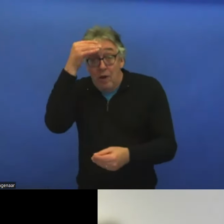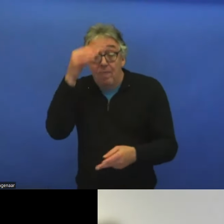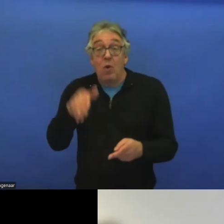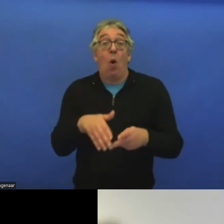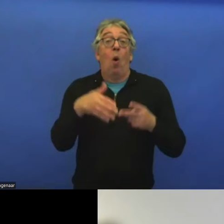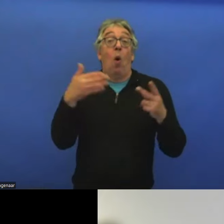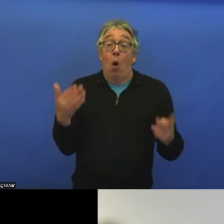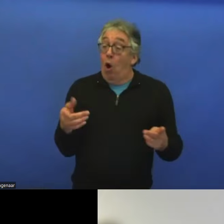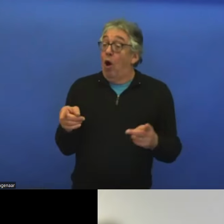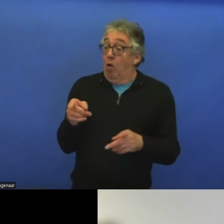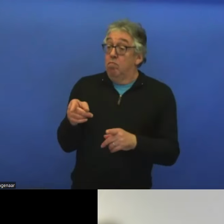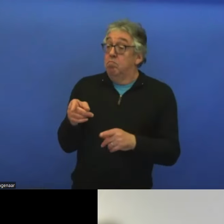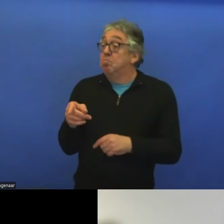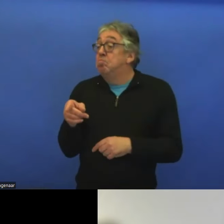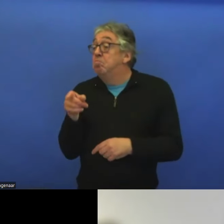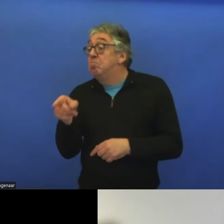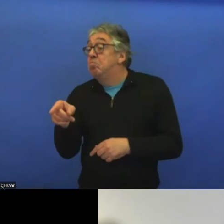pathways.